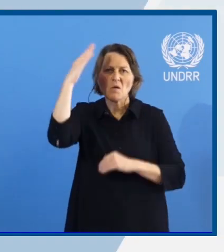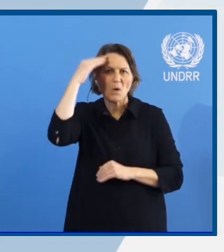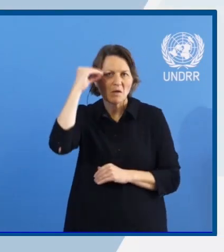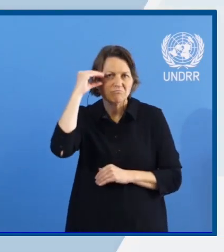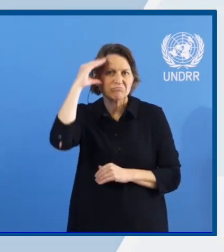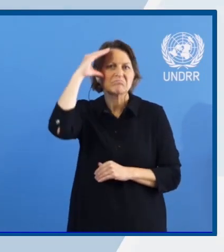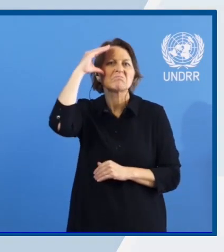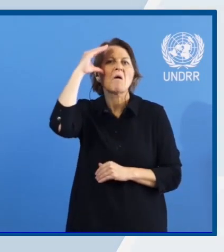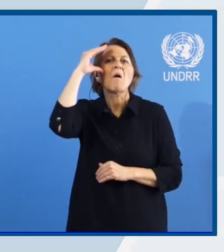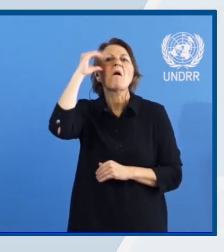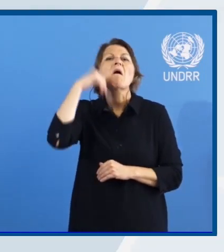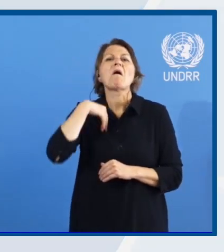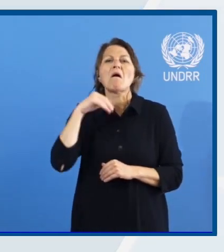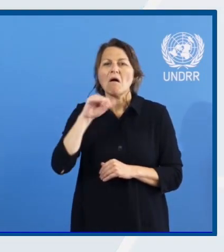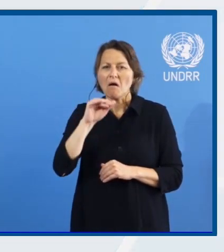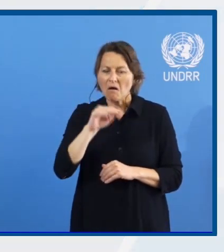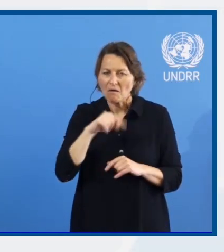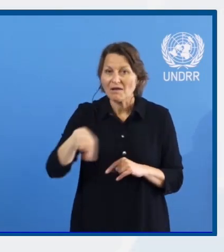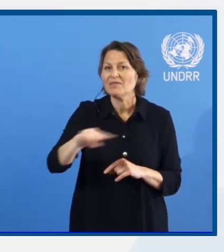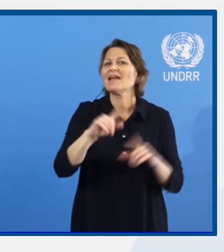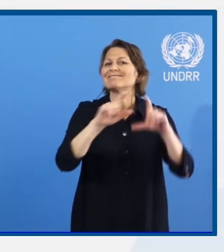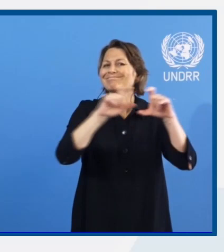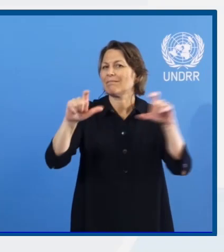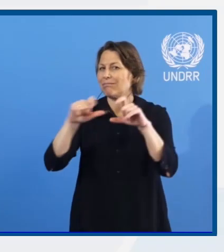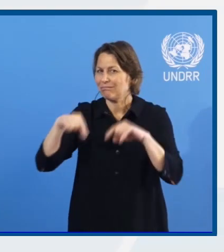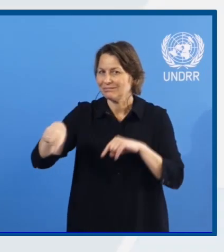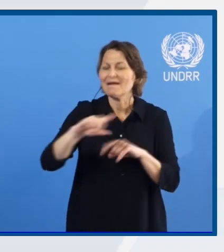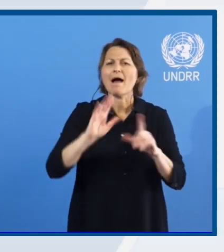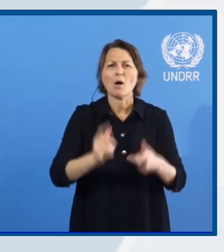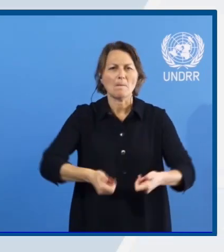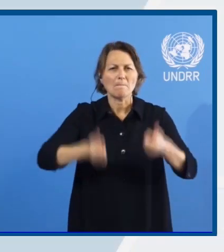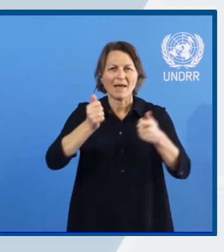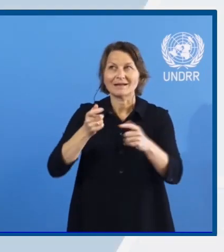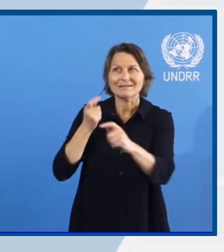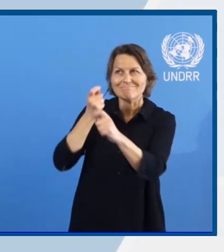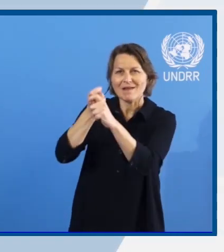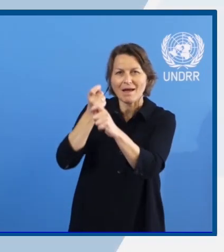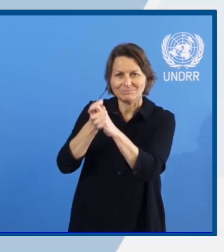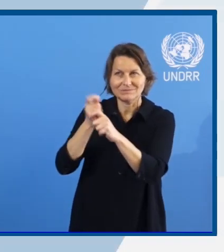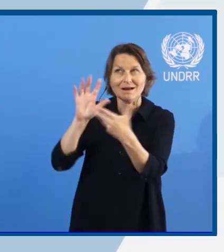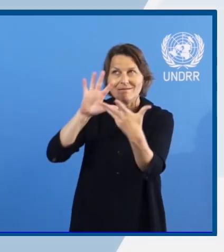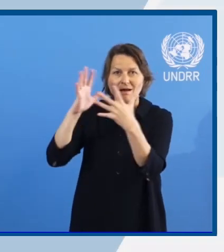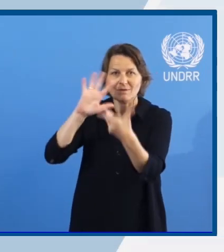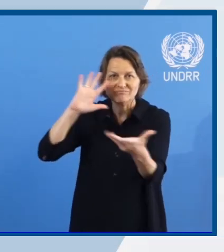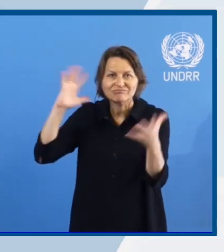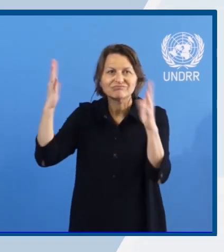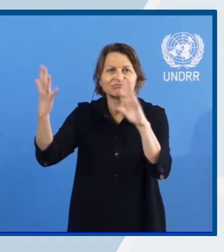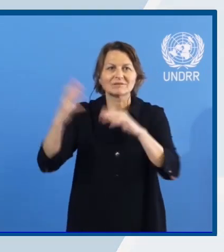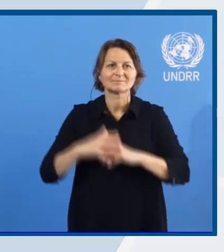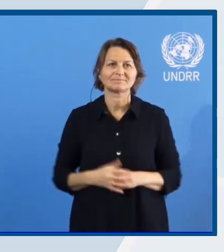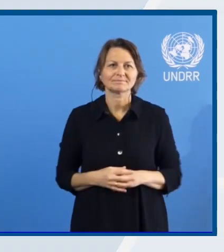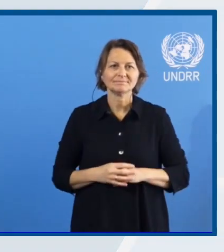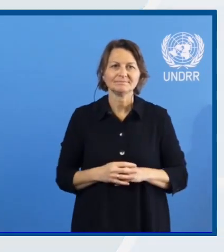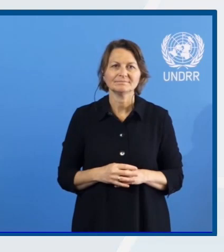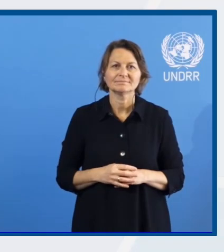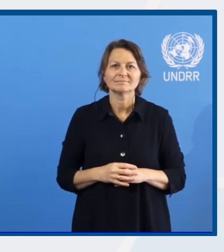market that made the business case for adaptation. It was after this was done that we saw a